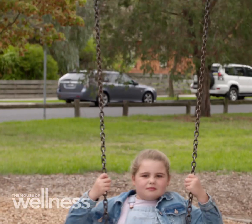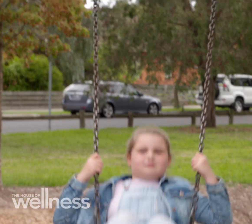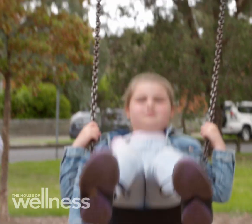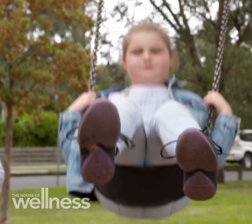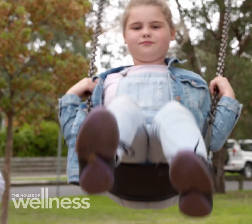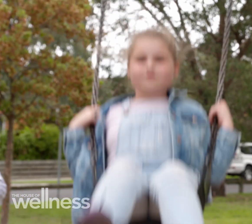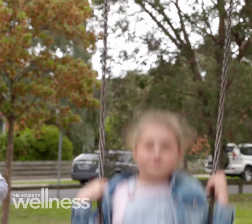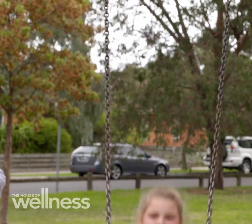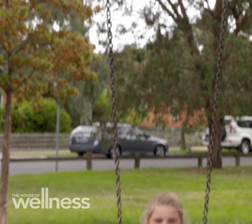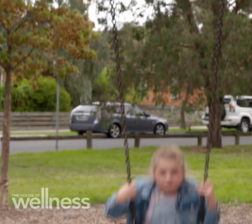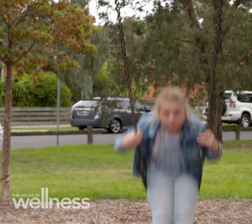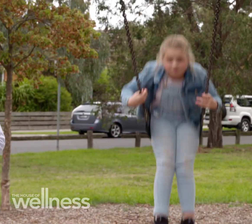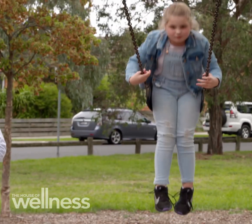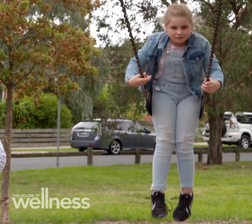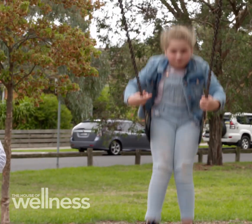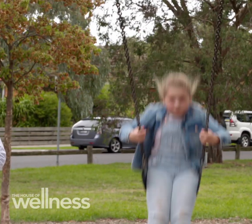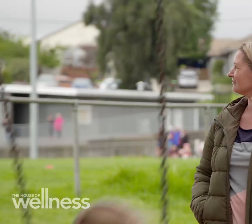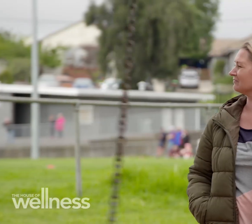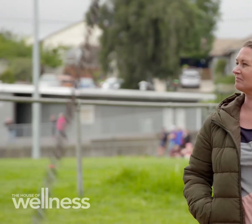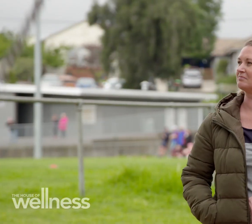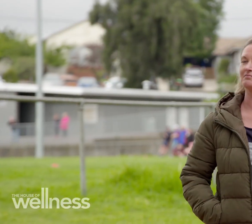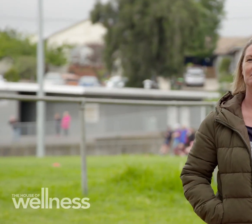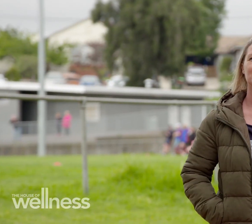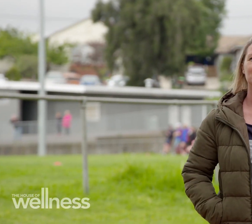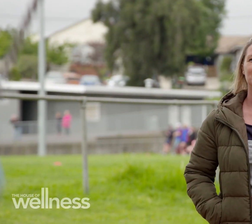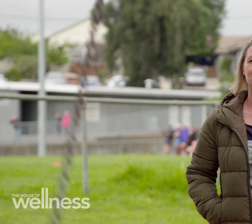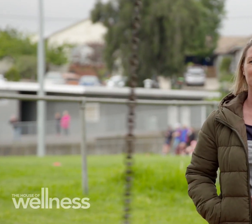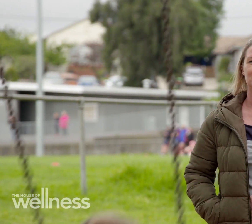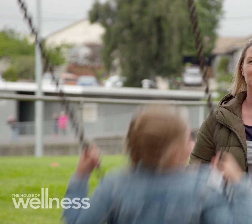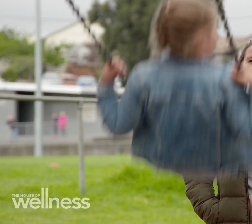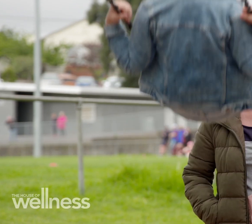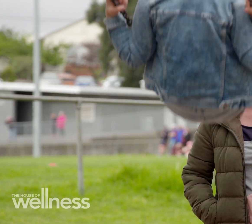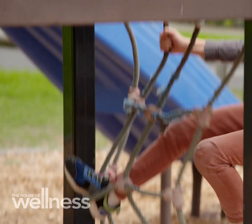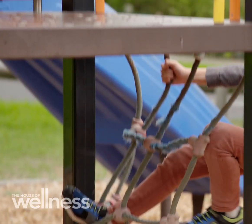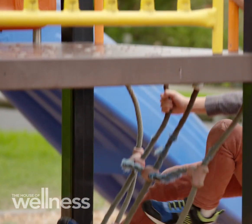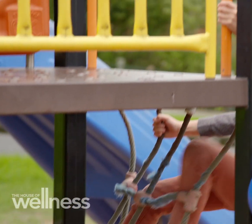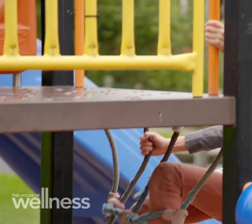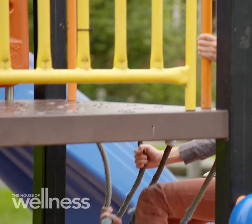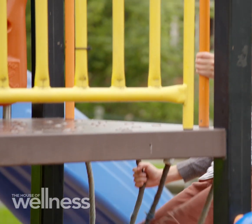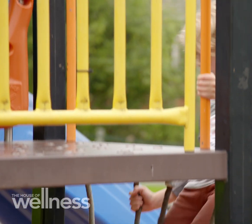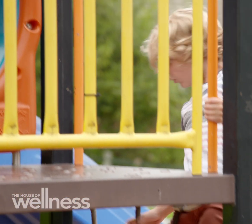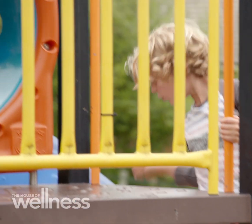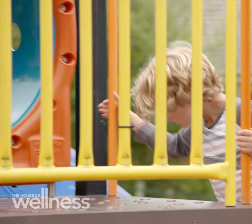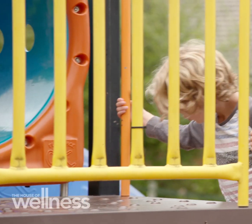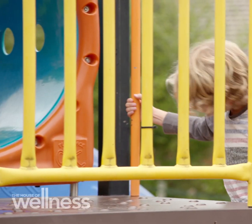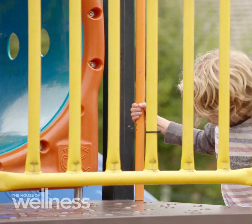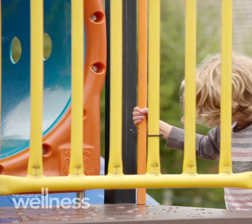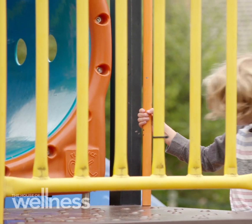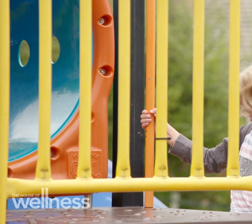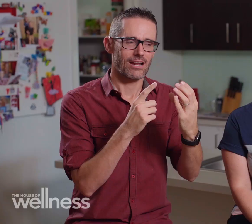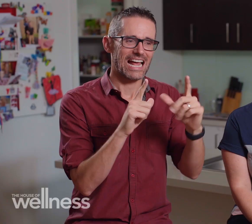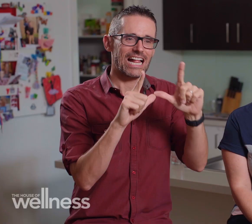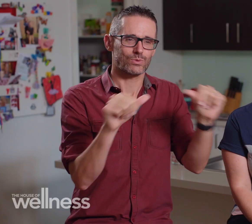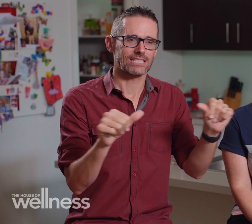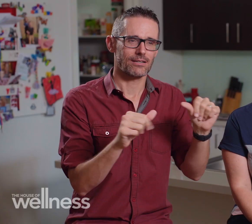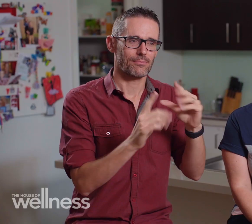That really shows how the medical model really influences our society rather than the cultural and linguistic model.